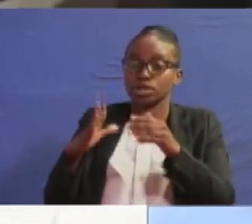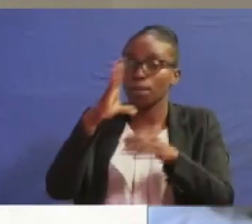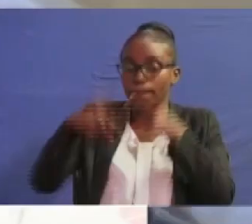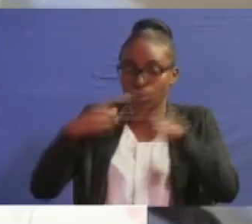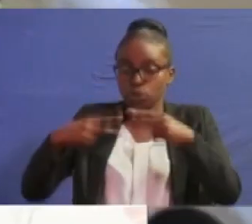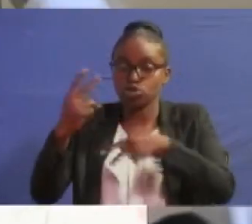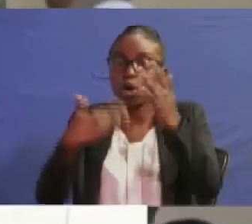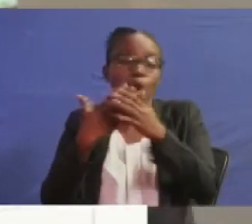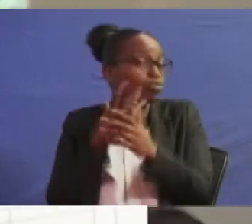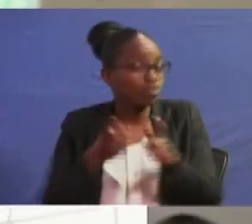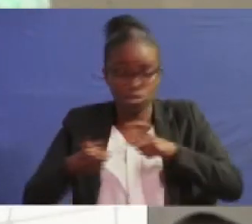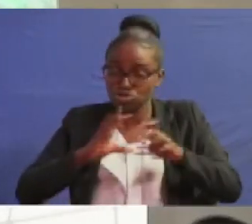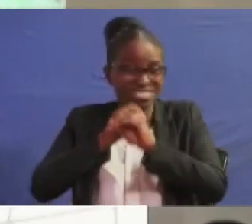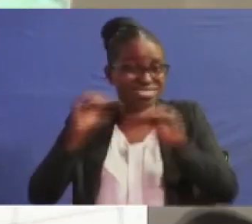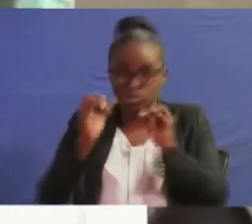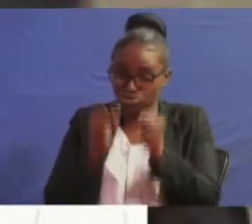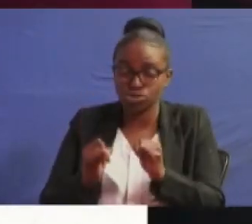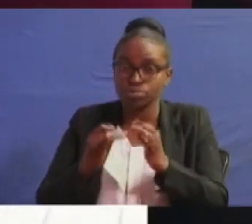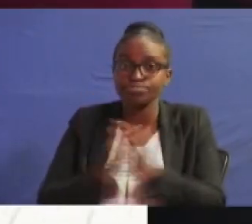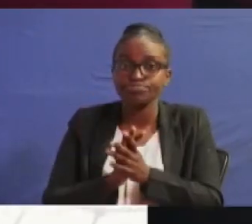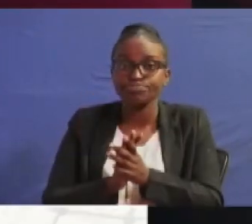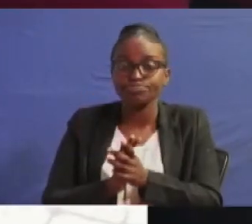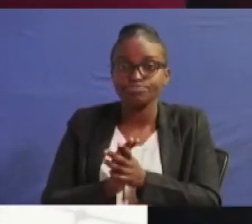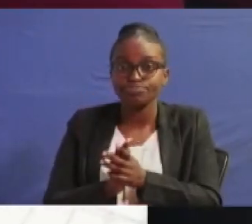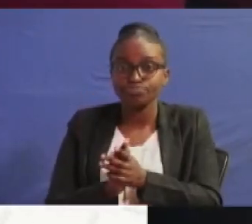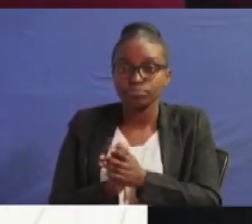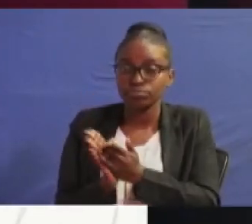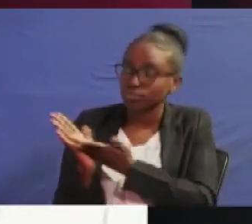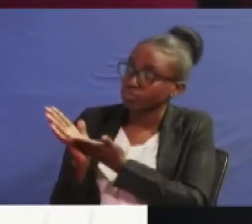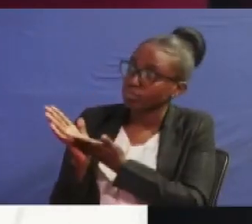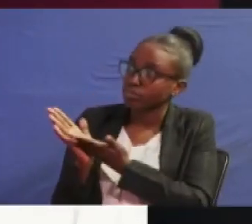conducted as a mere formality. Yvonne Kemuma, KUTV.